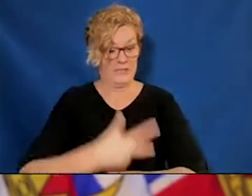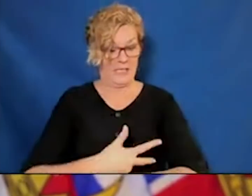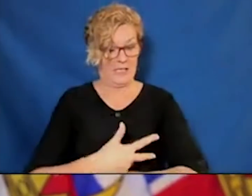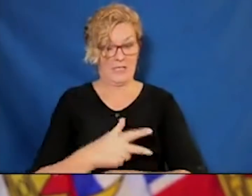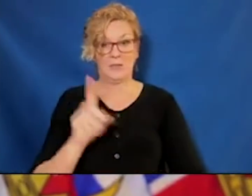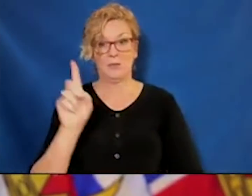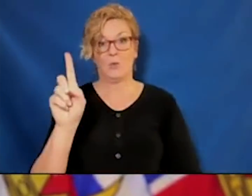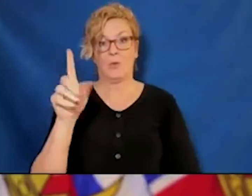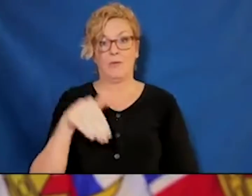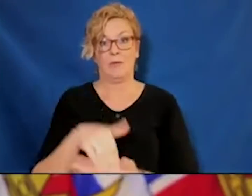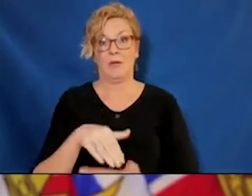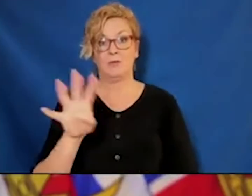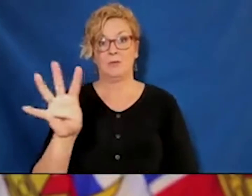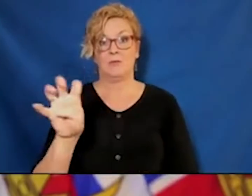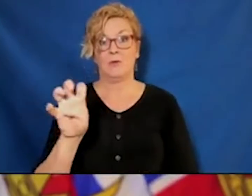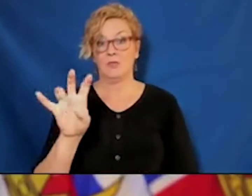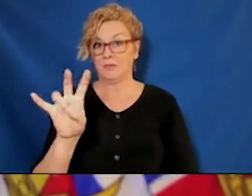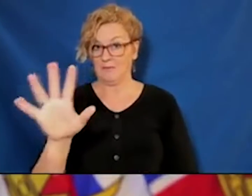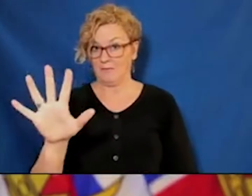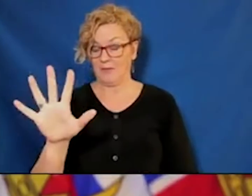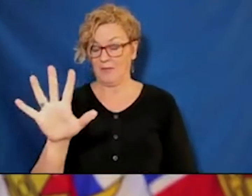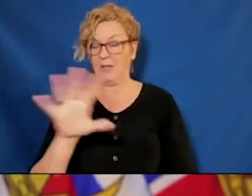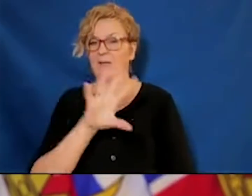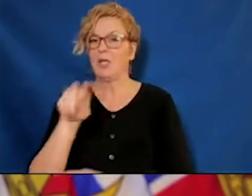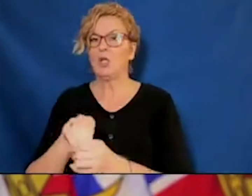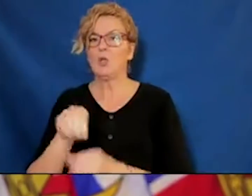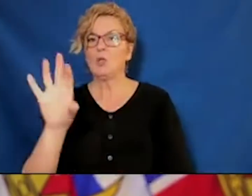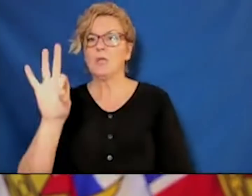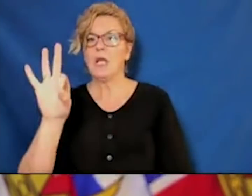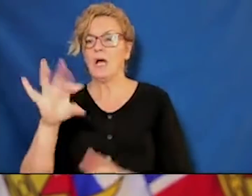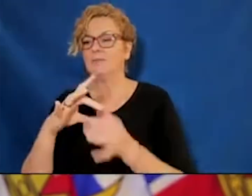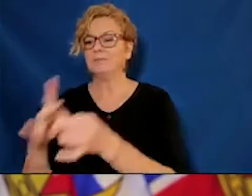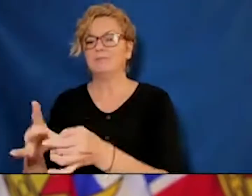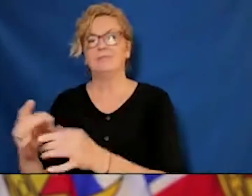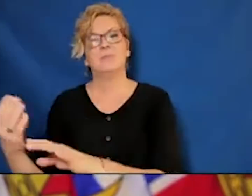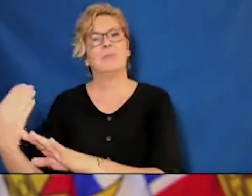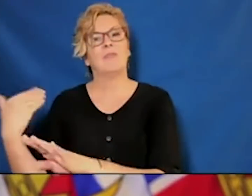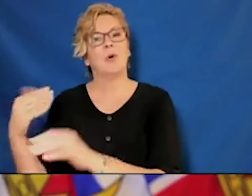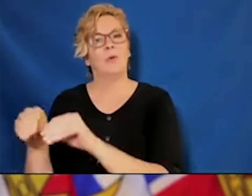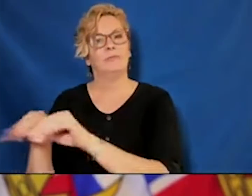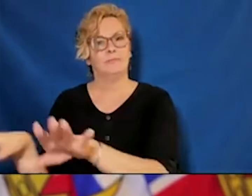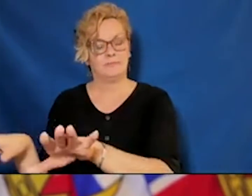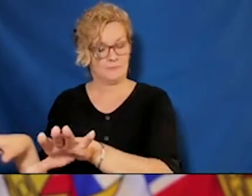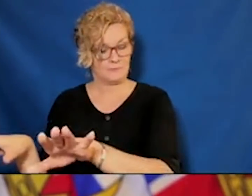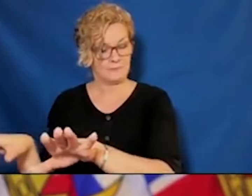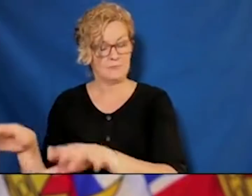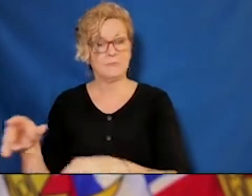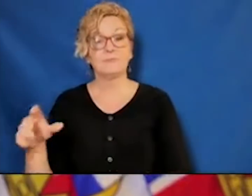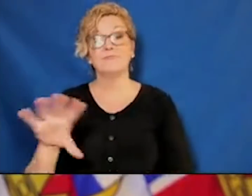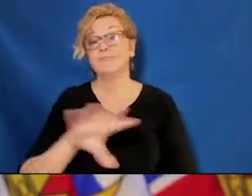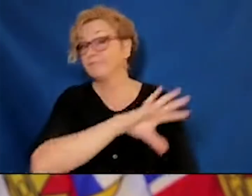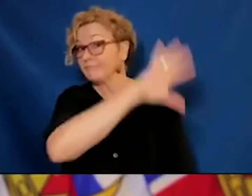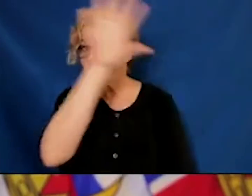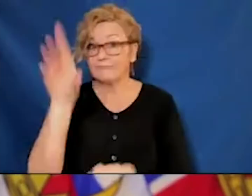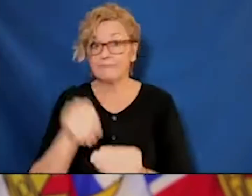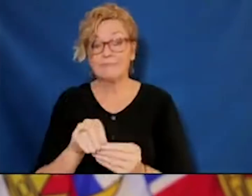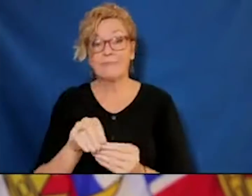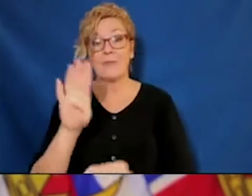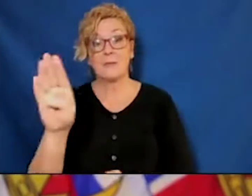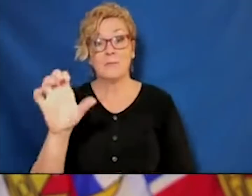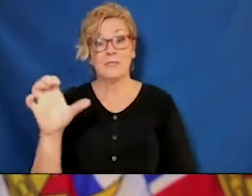1,475, including 9 epidemiologically linked cases, and our total in the province to